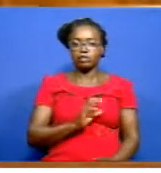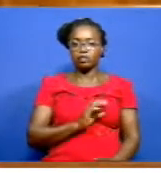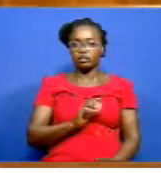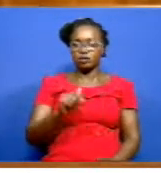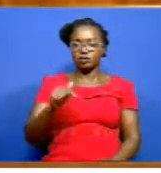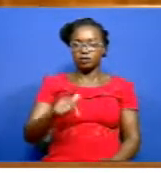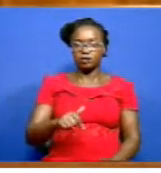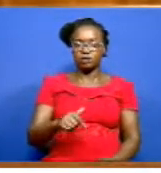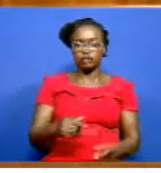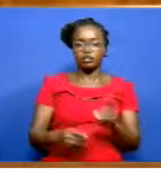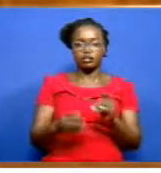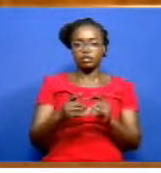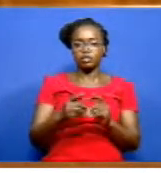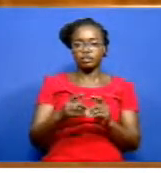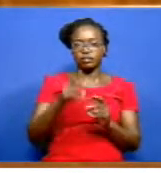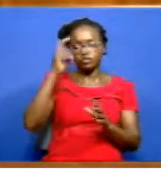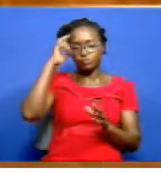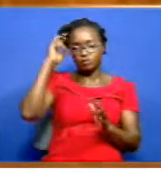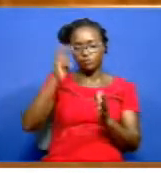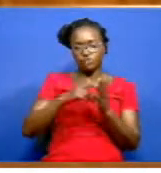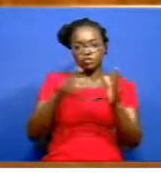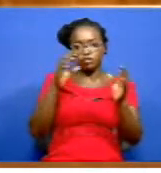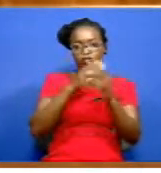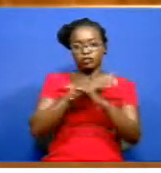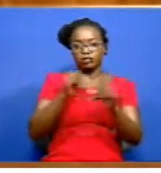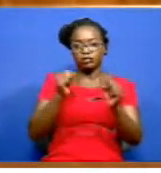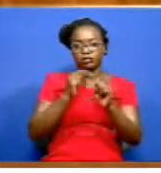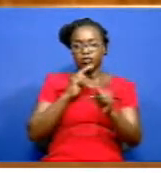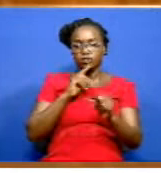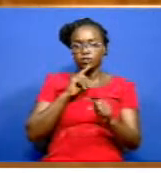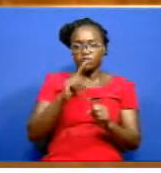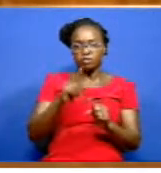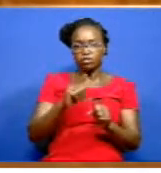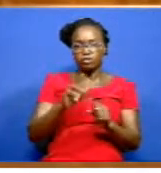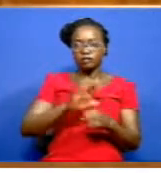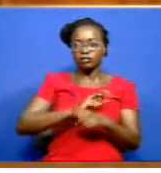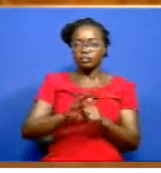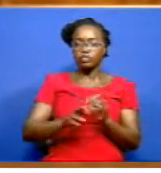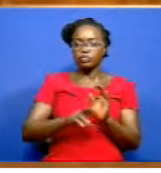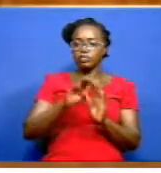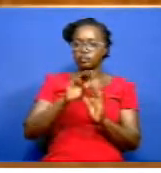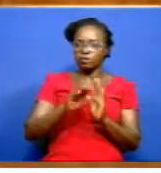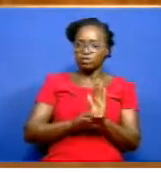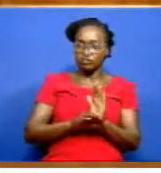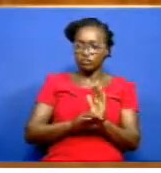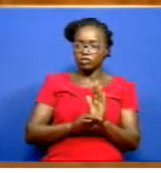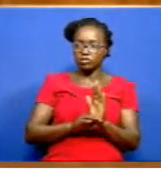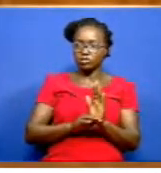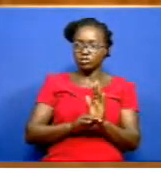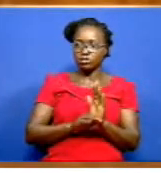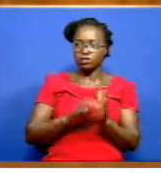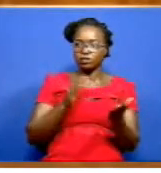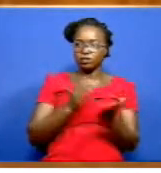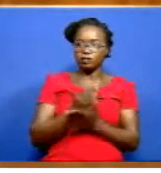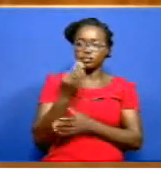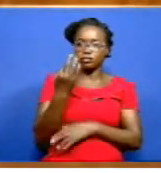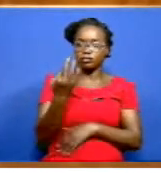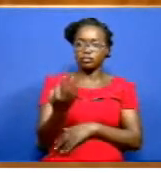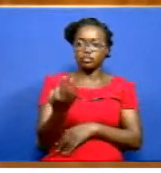today and cognizant of the presidential directives on COVID-19 protocols enhancement has approved